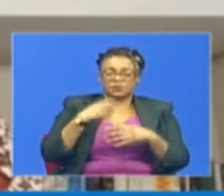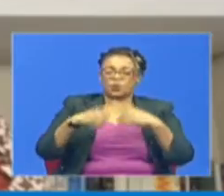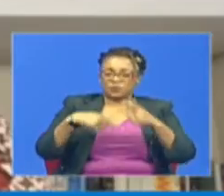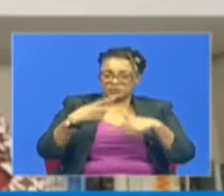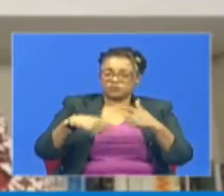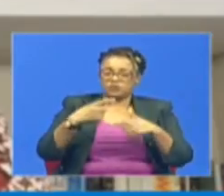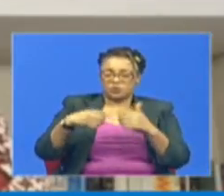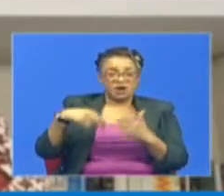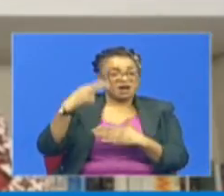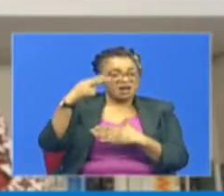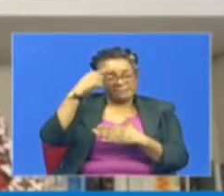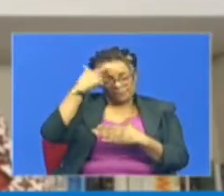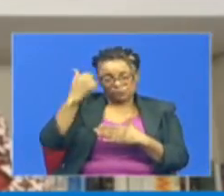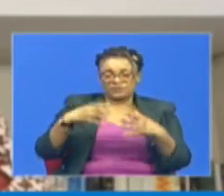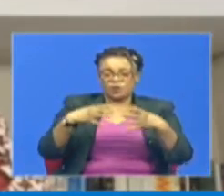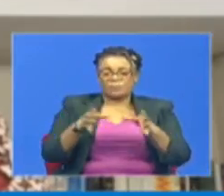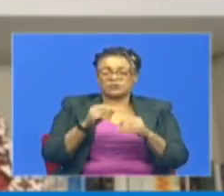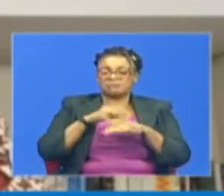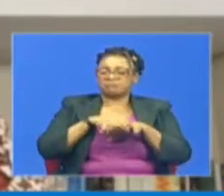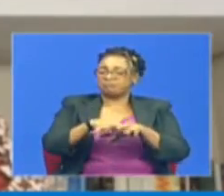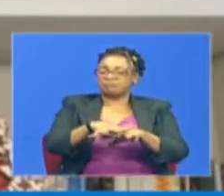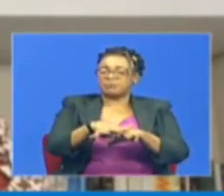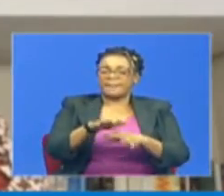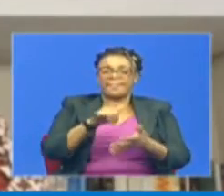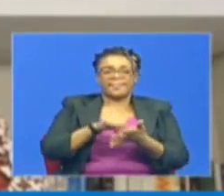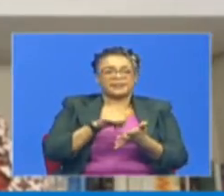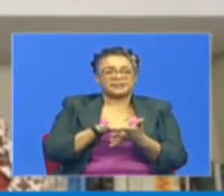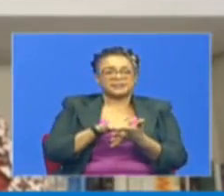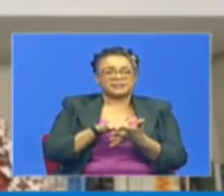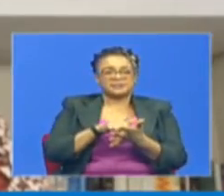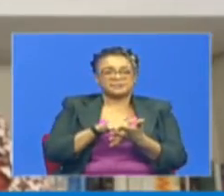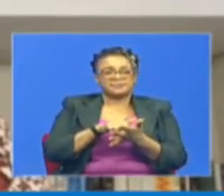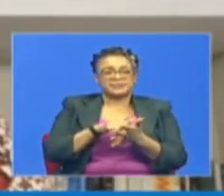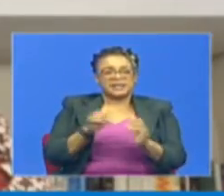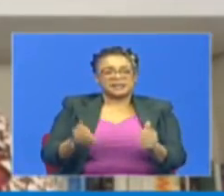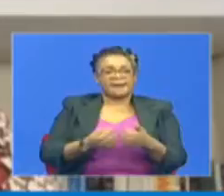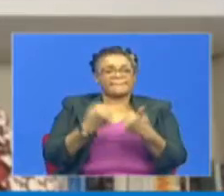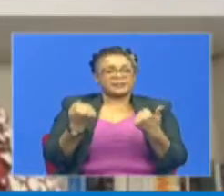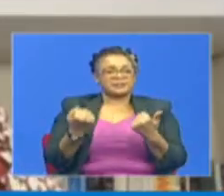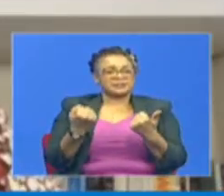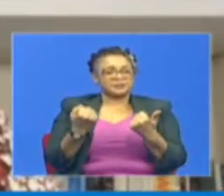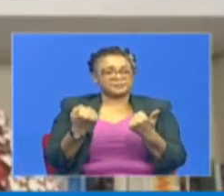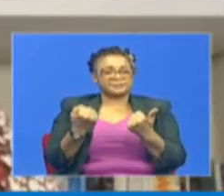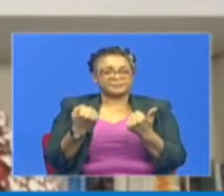community transmission that has been established.